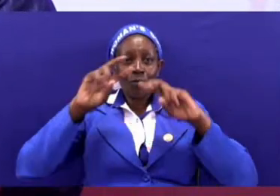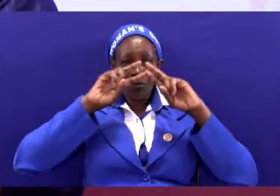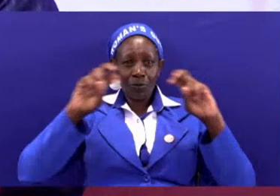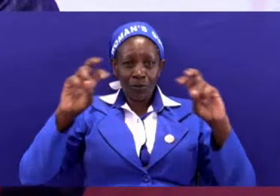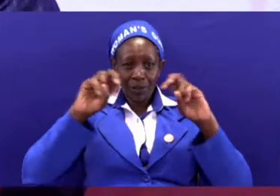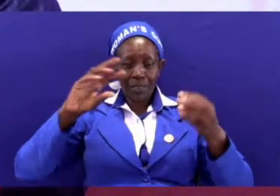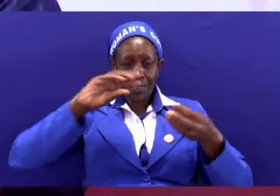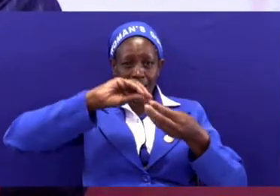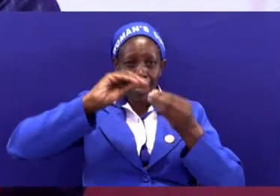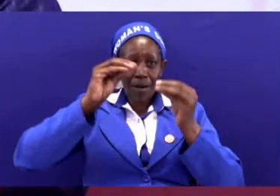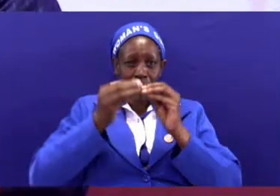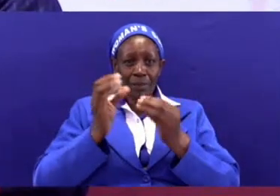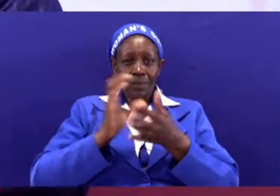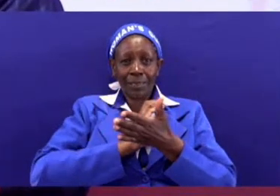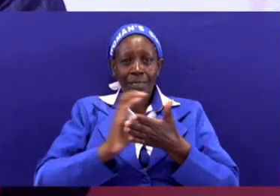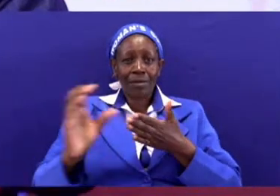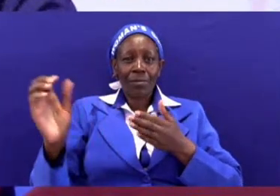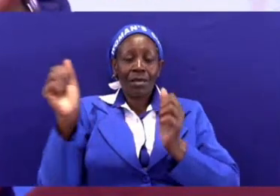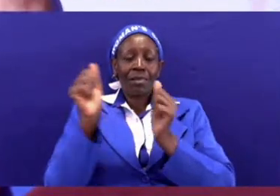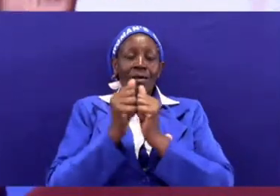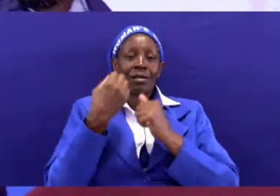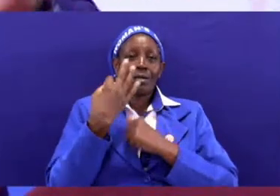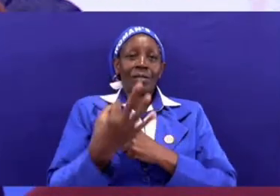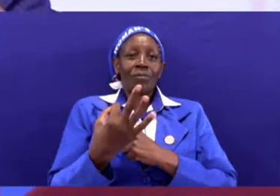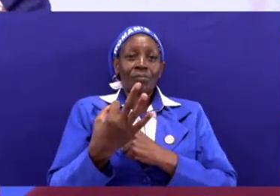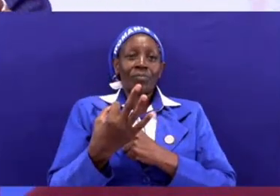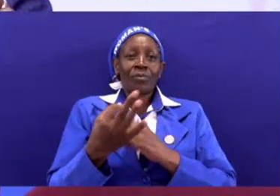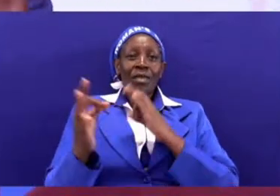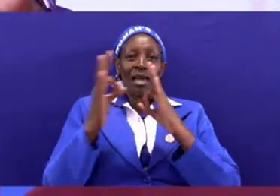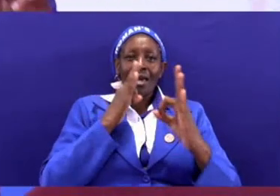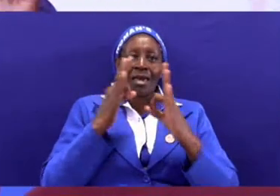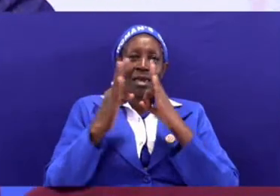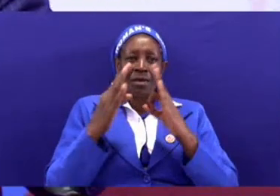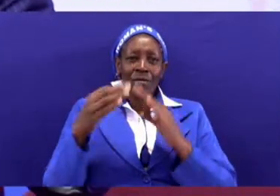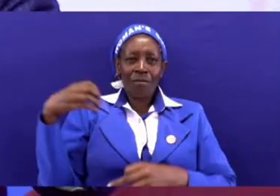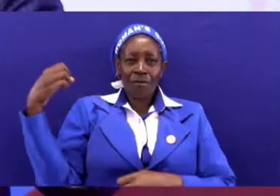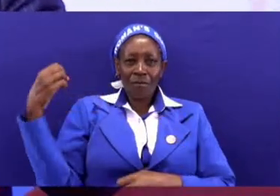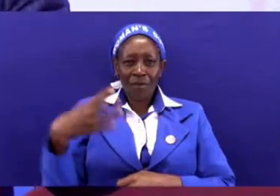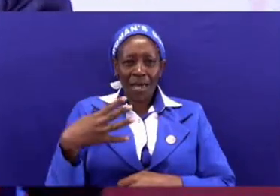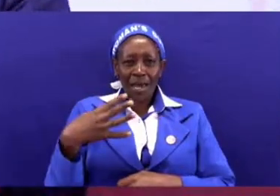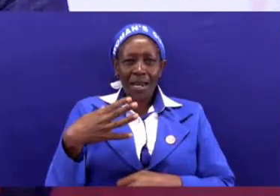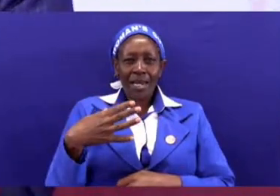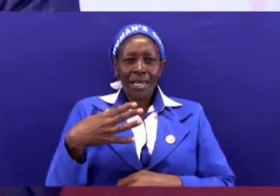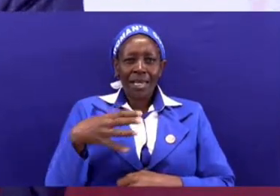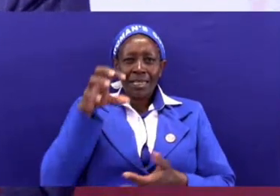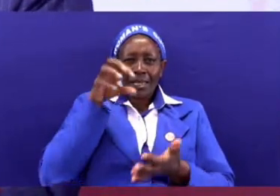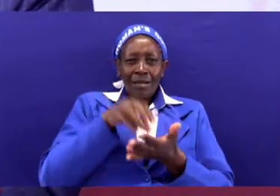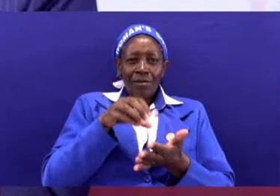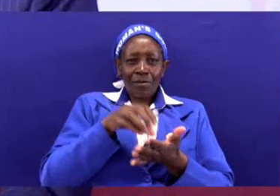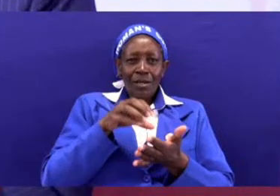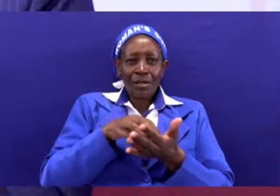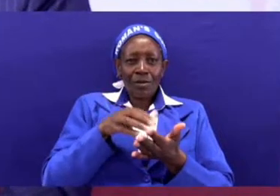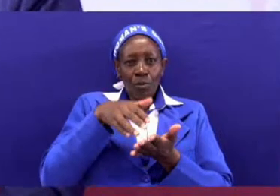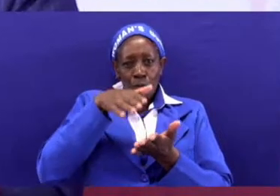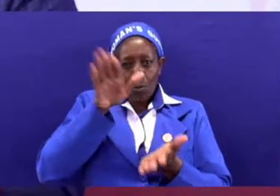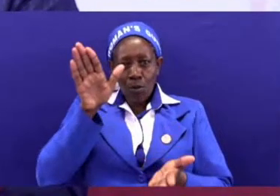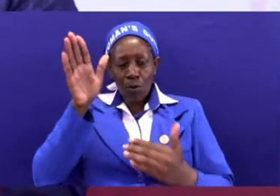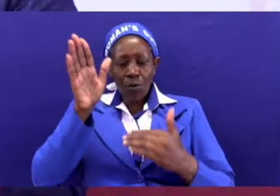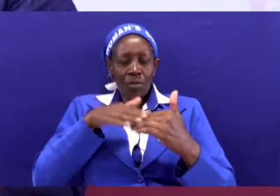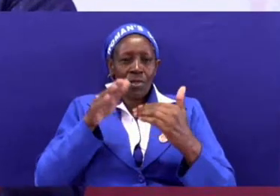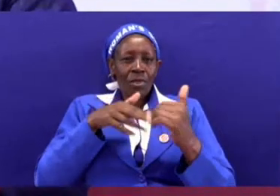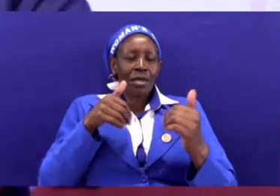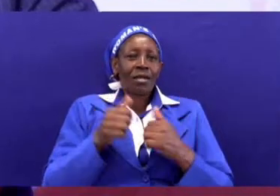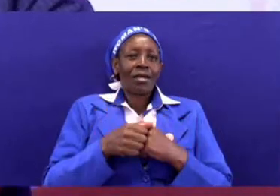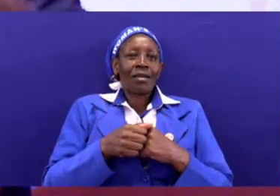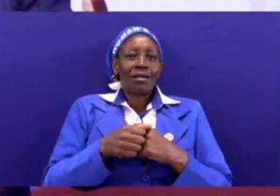13, isn't it? If Joshua feared his circumstances more than he feared God,